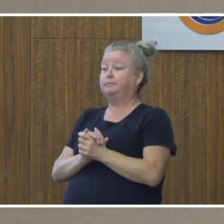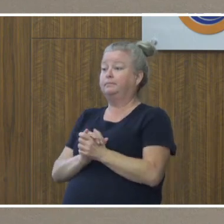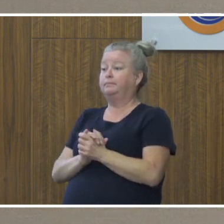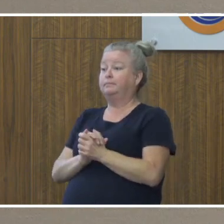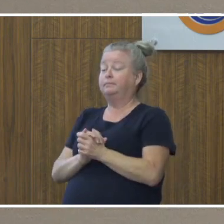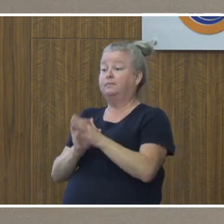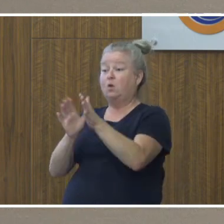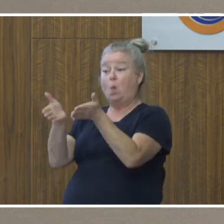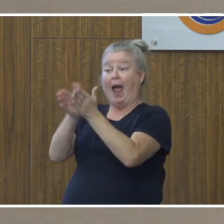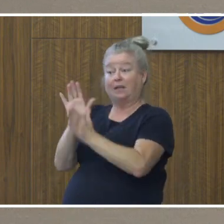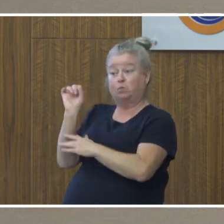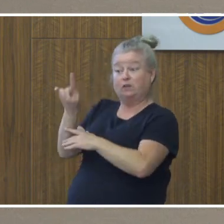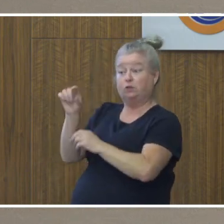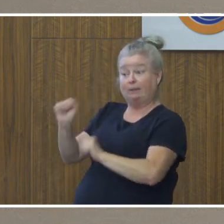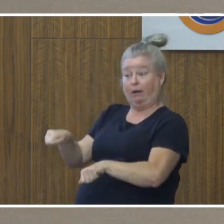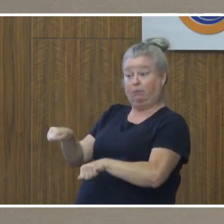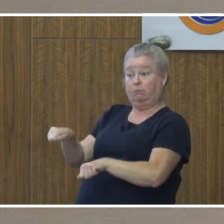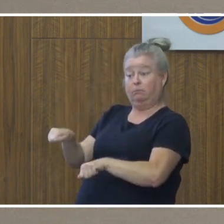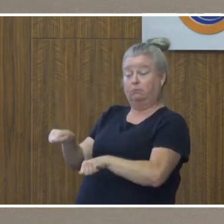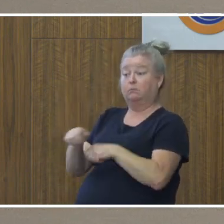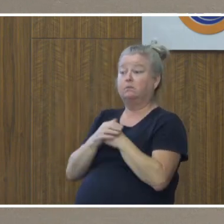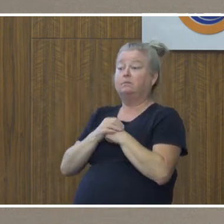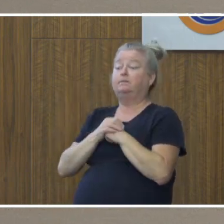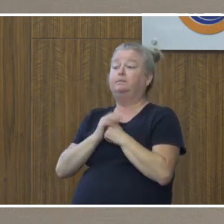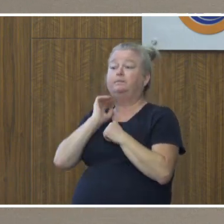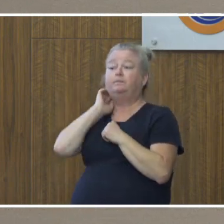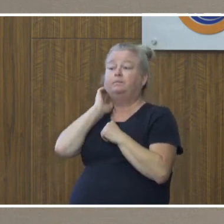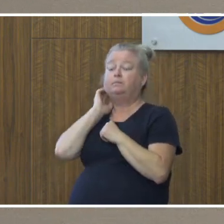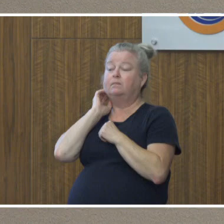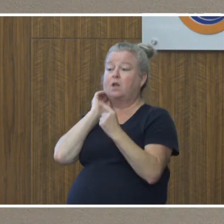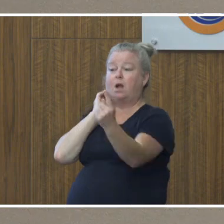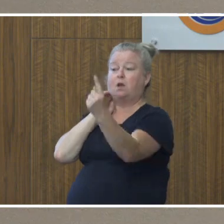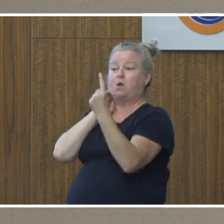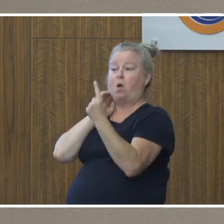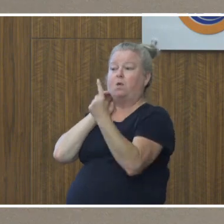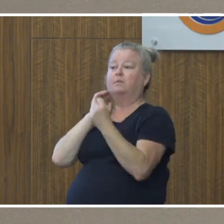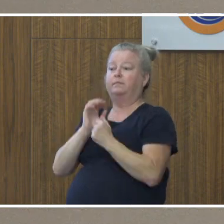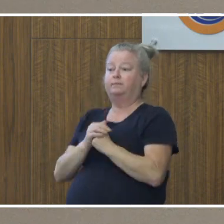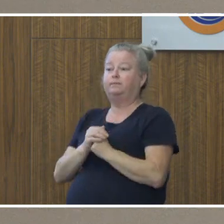Can I ask a question? Sure. Yeah, we can go to the podium, Dan.